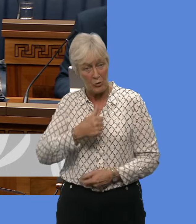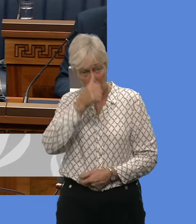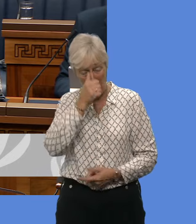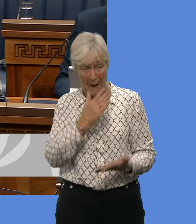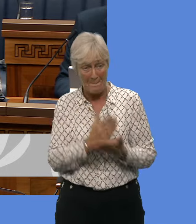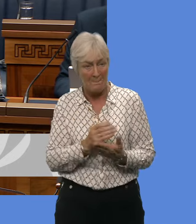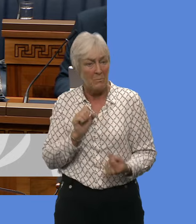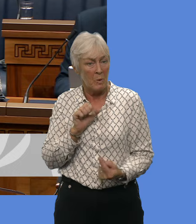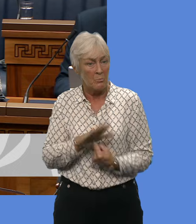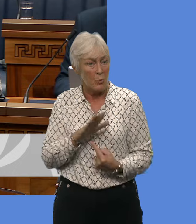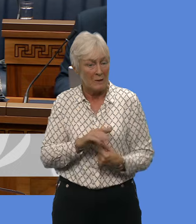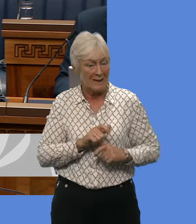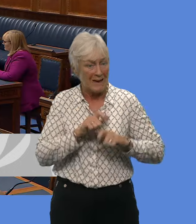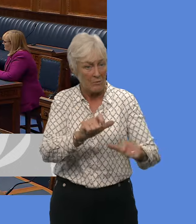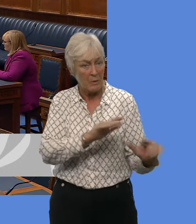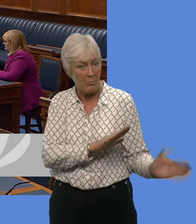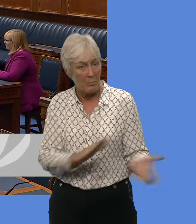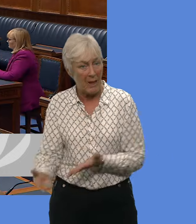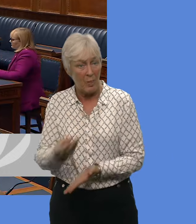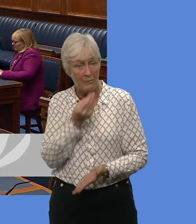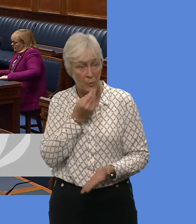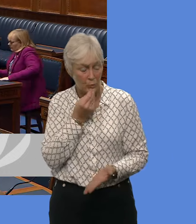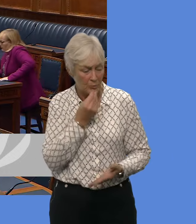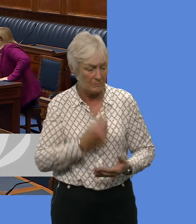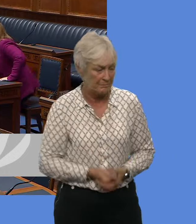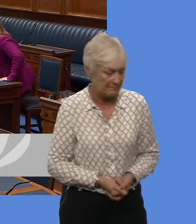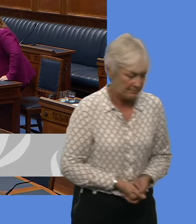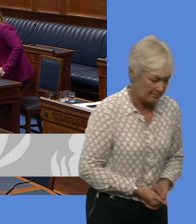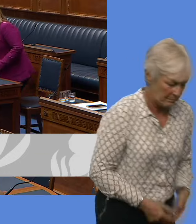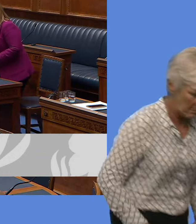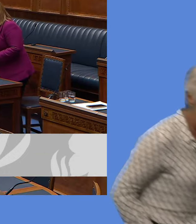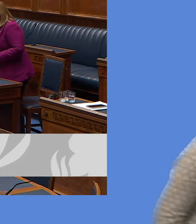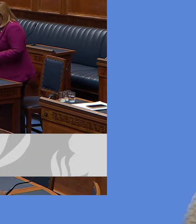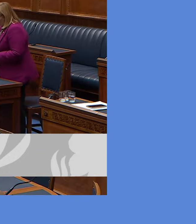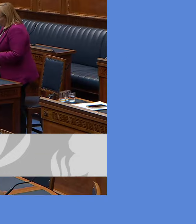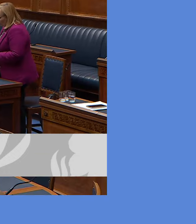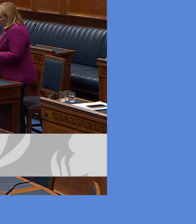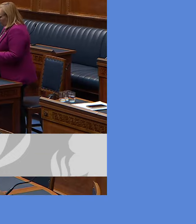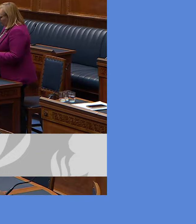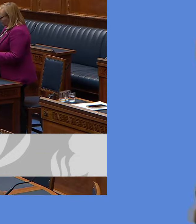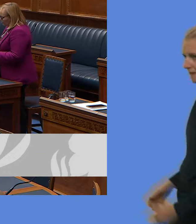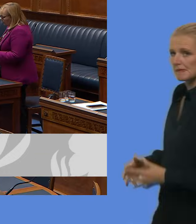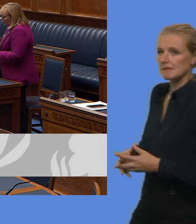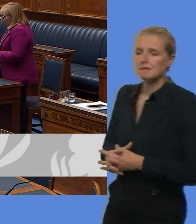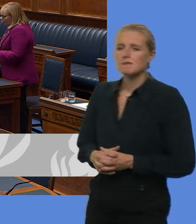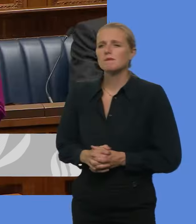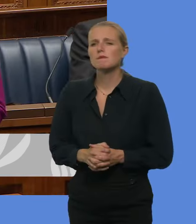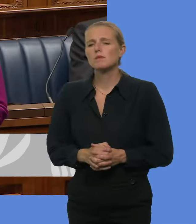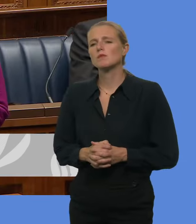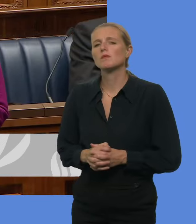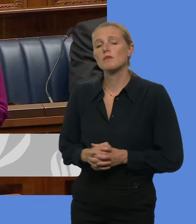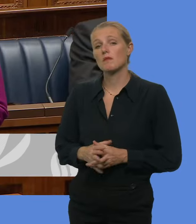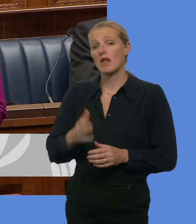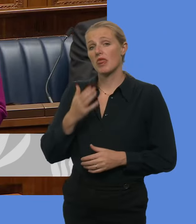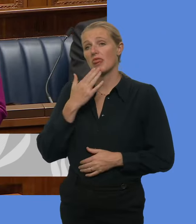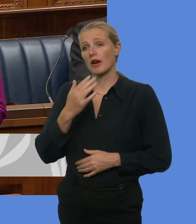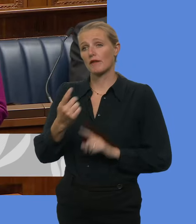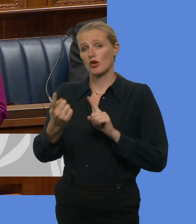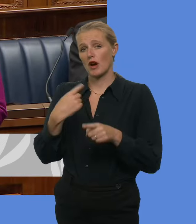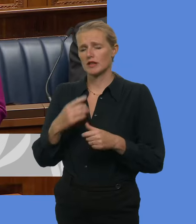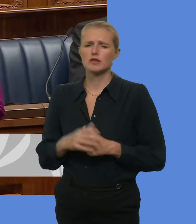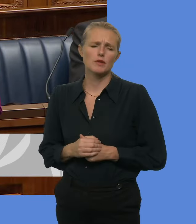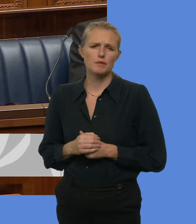are in terms of the continued supply of those goods. Ms McElveen. And I thank the Deputy First Minister for her answer. Would the Deputy First Minister commit